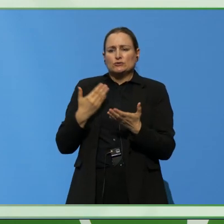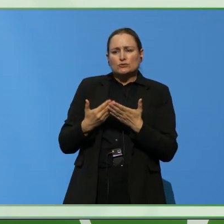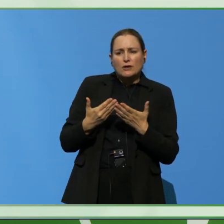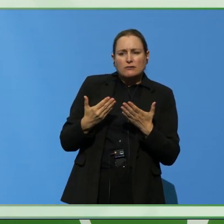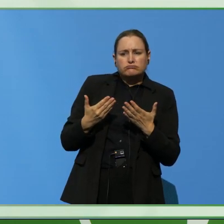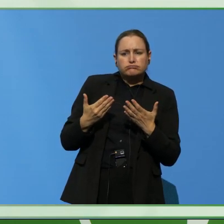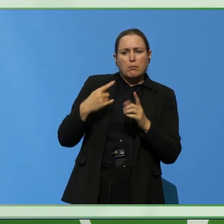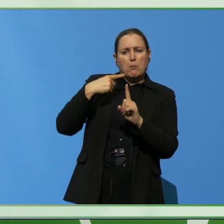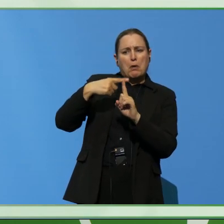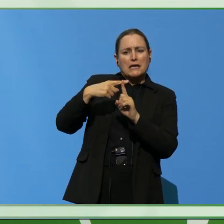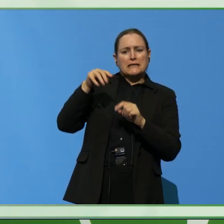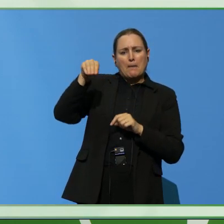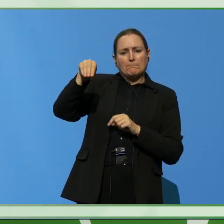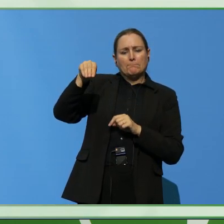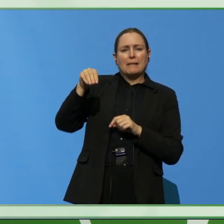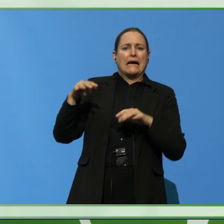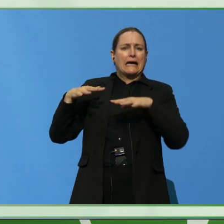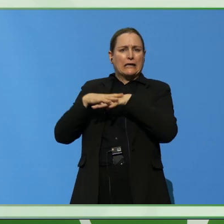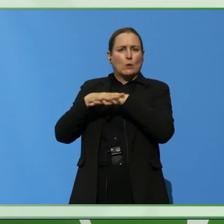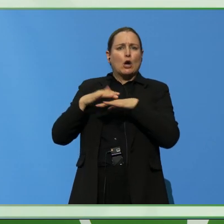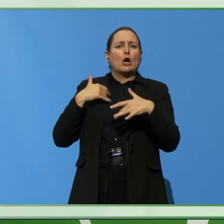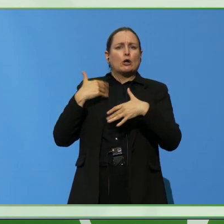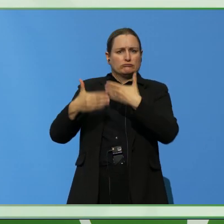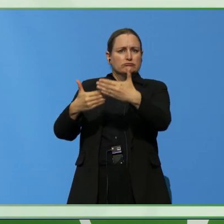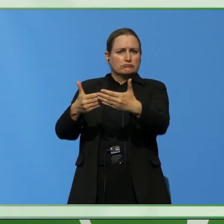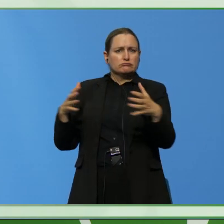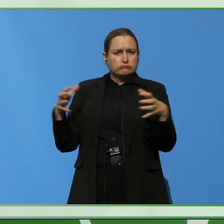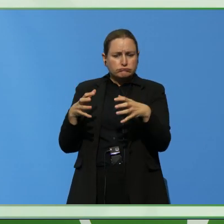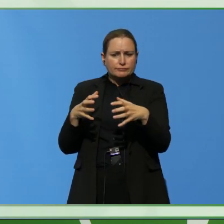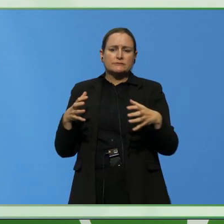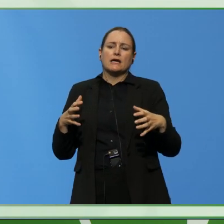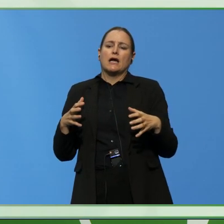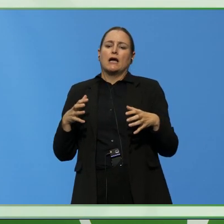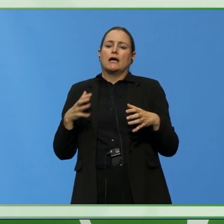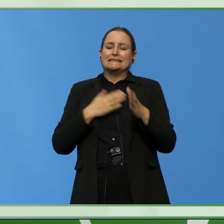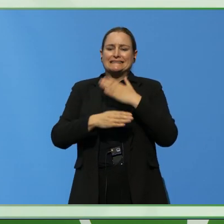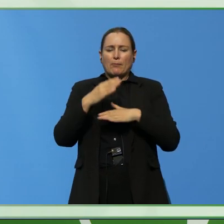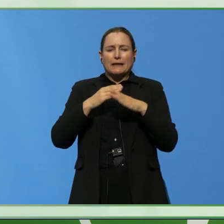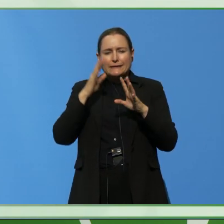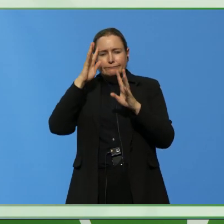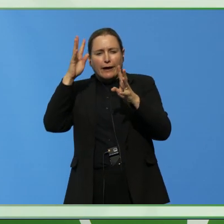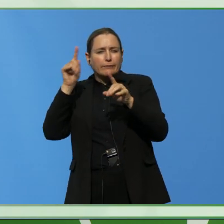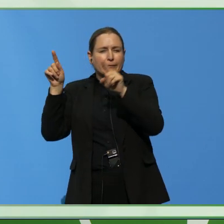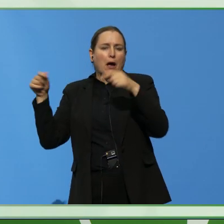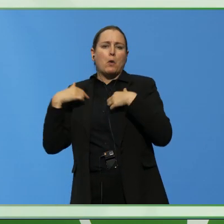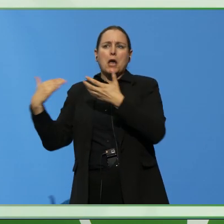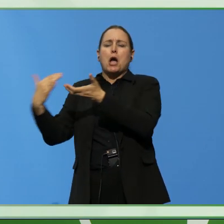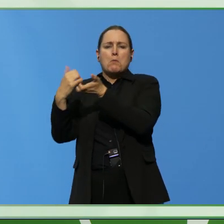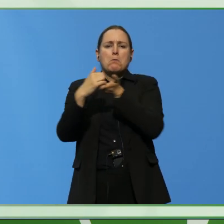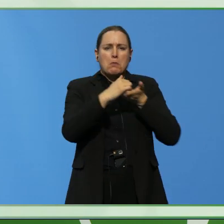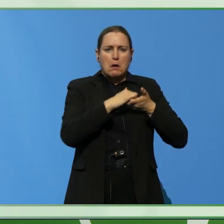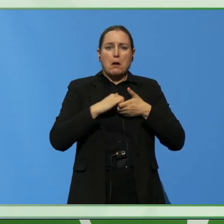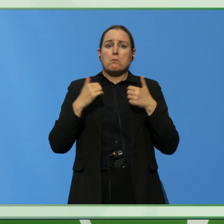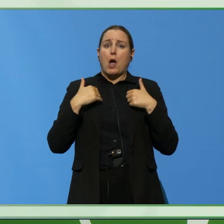group of amazing hubs across the world around disability innovation. And we just recently did another